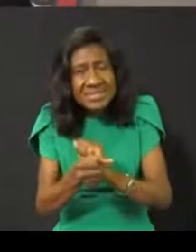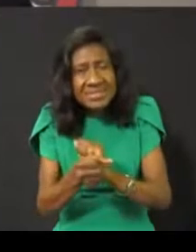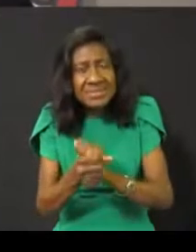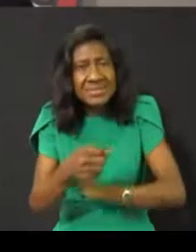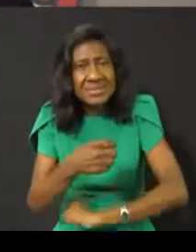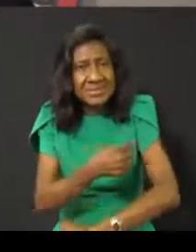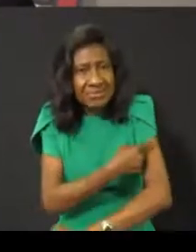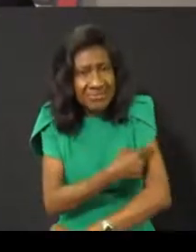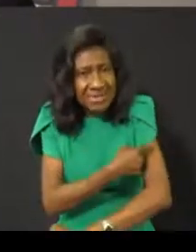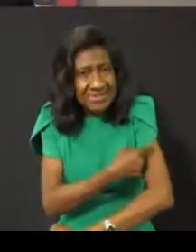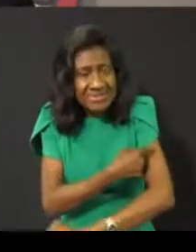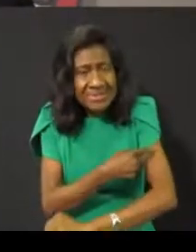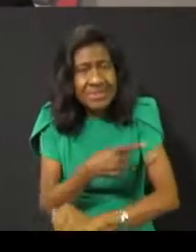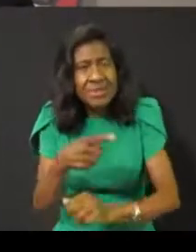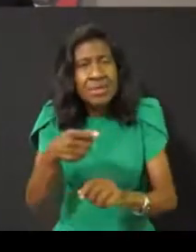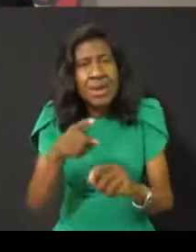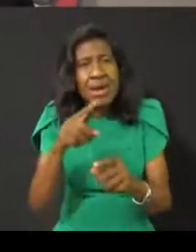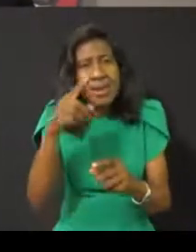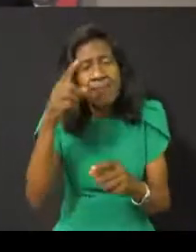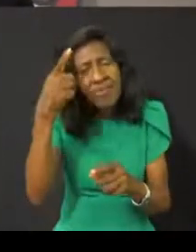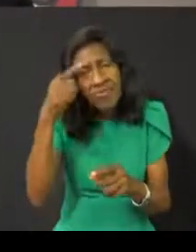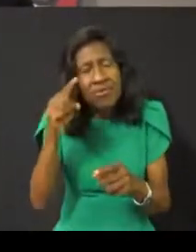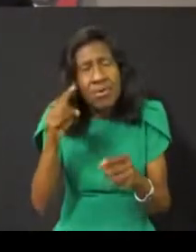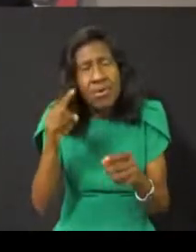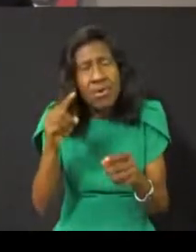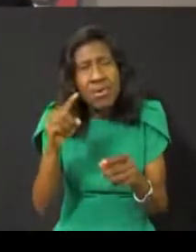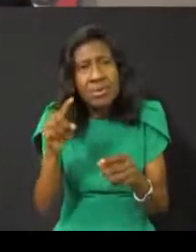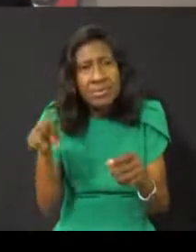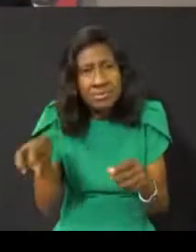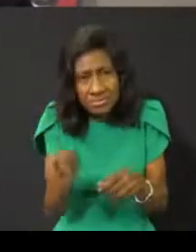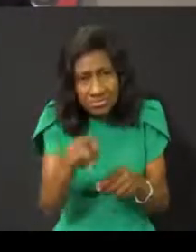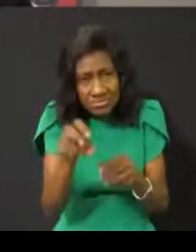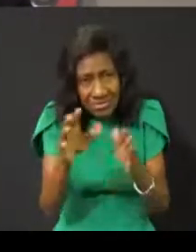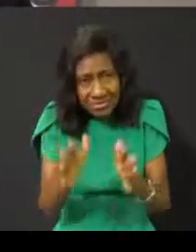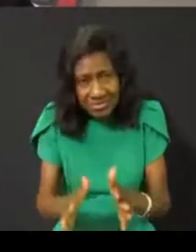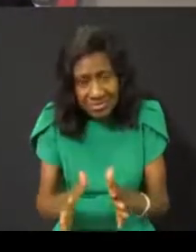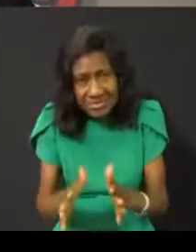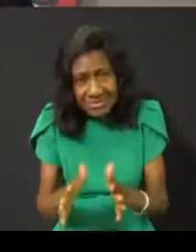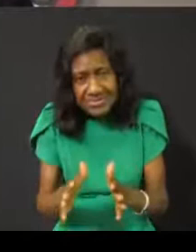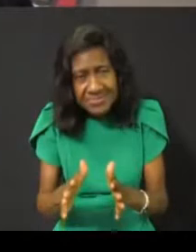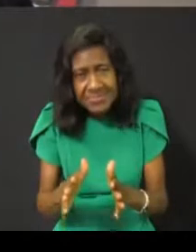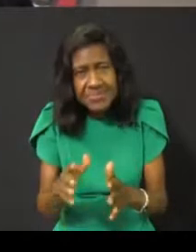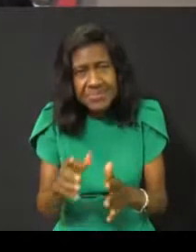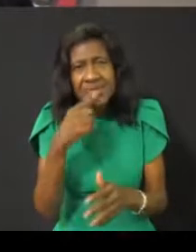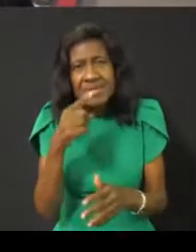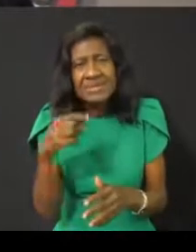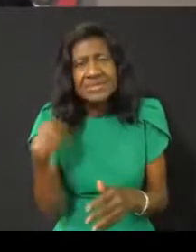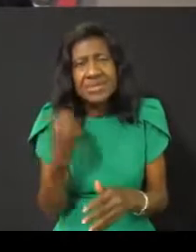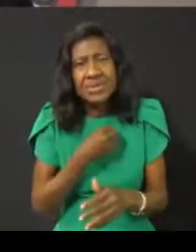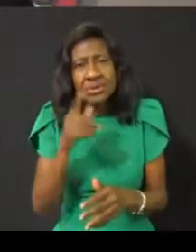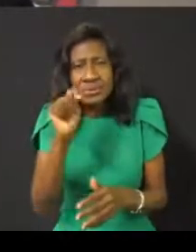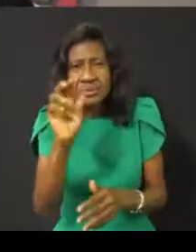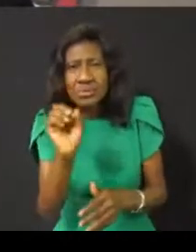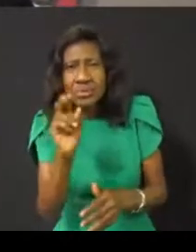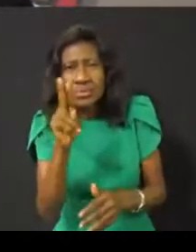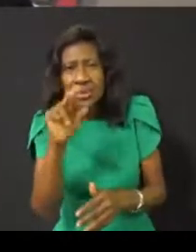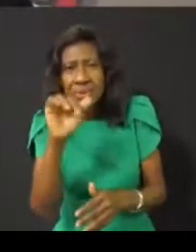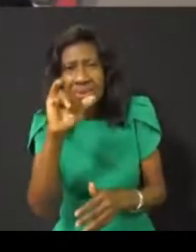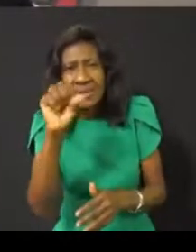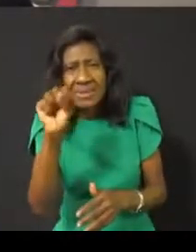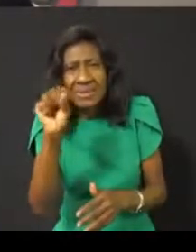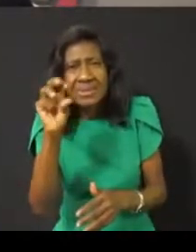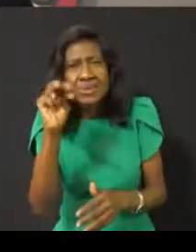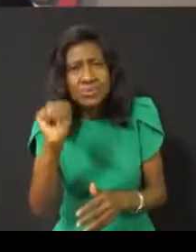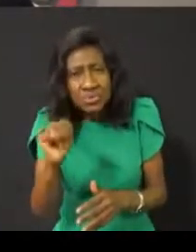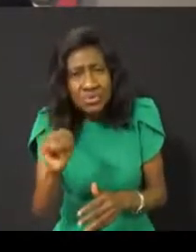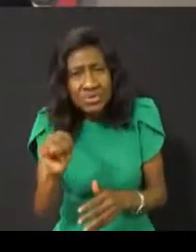travelers. While we've had some visitors during the recent months, our tourism partners have always made it